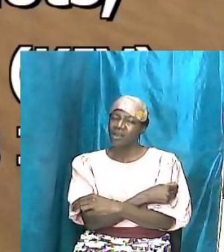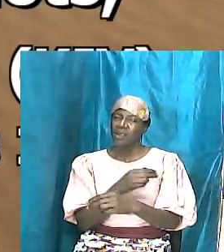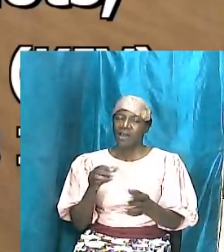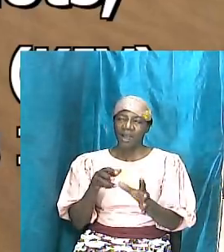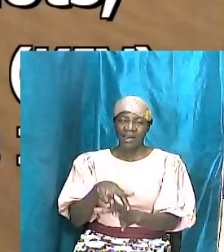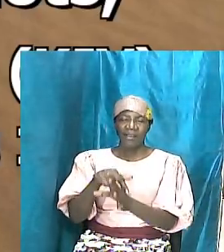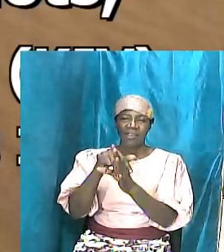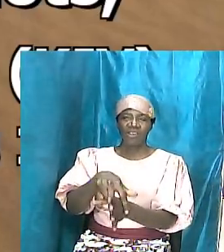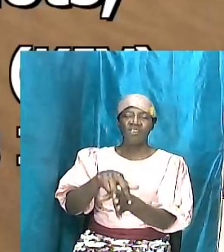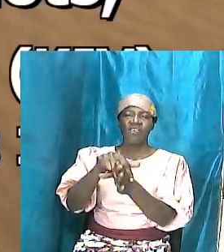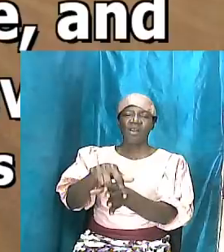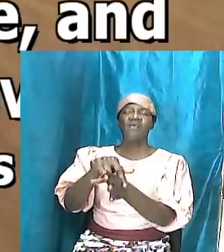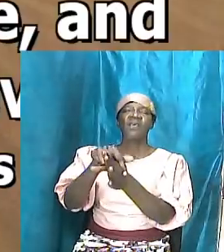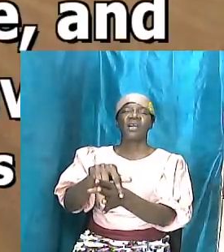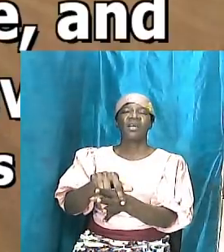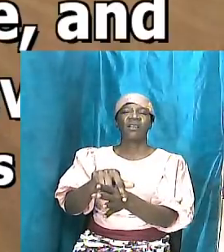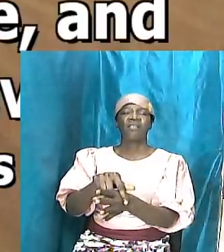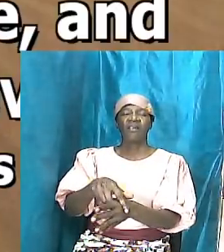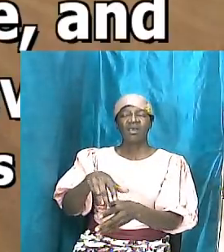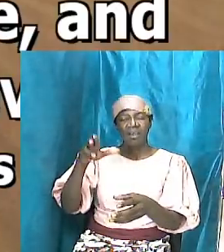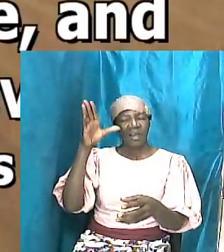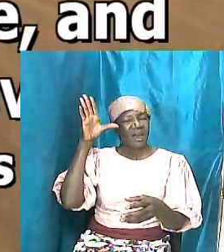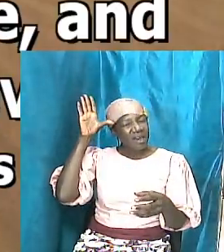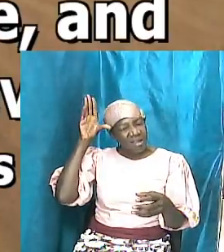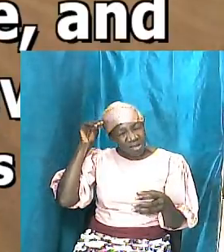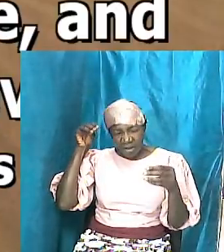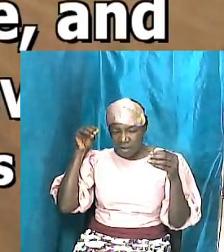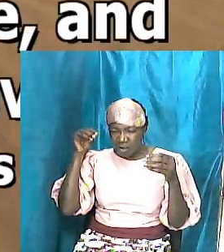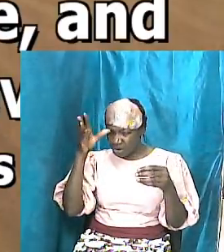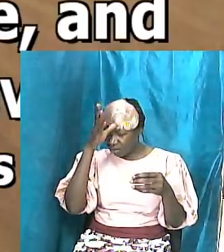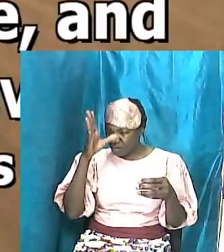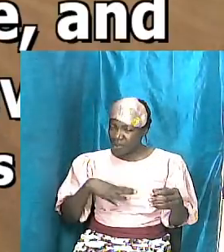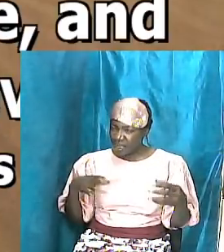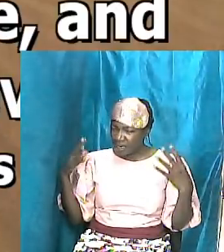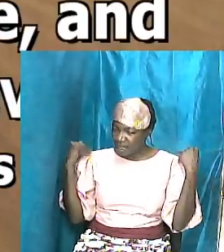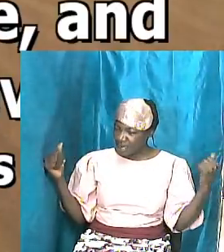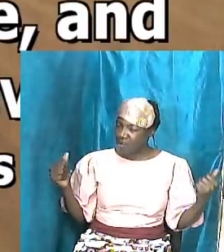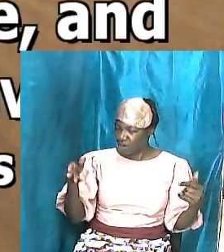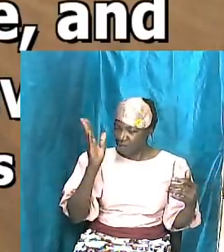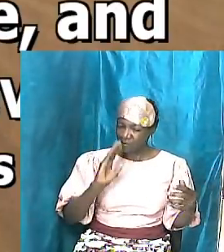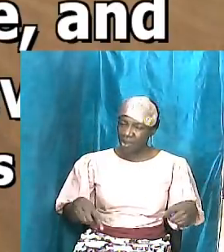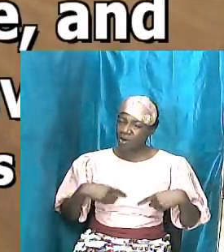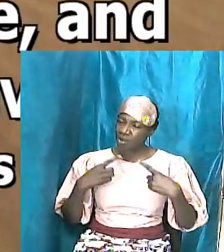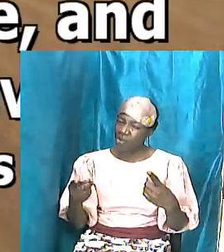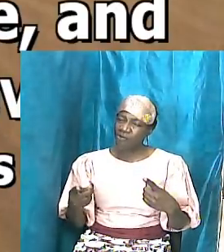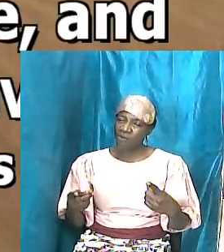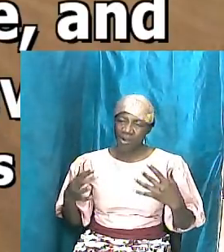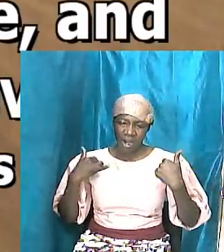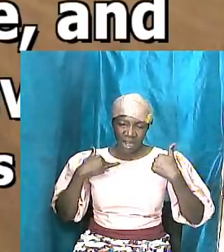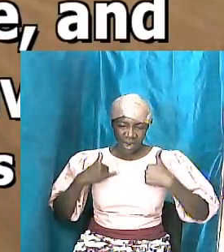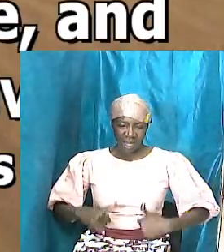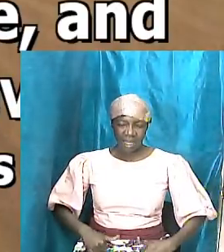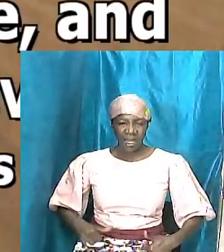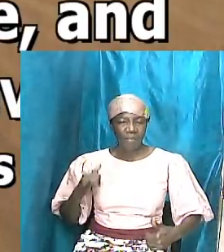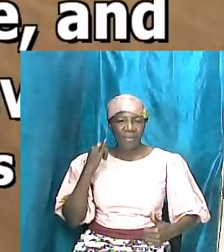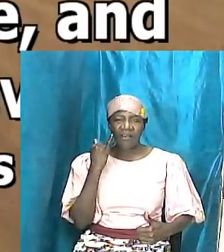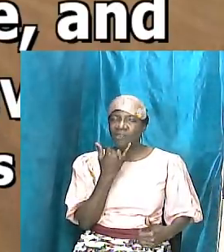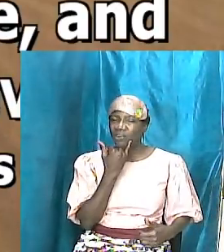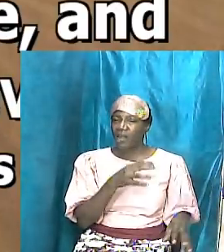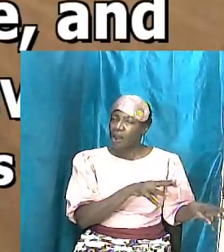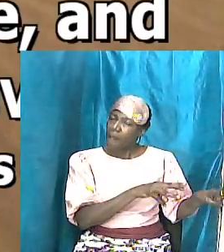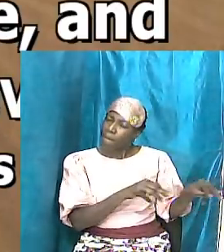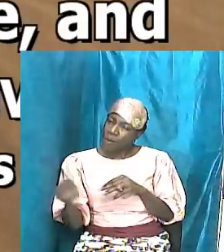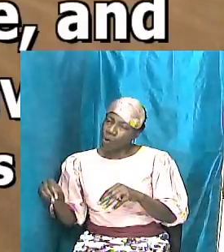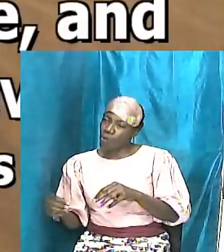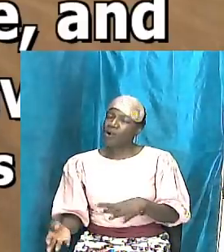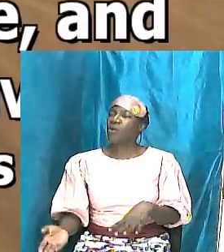upon his horsemen. And the angel of God which went before the camp of Israel removed and went